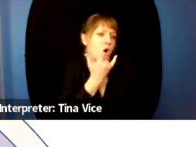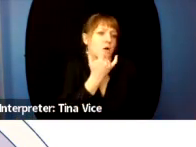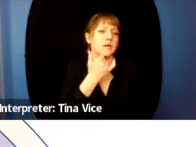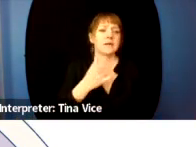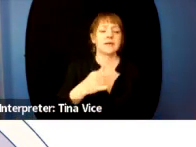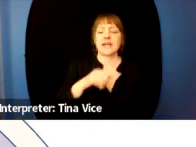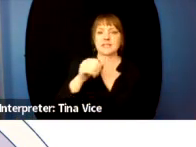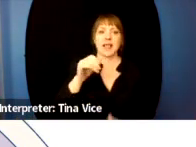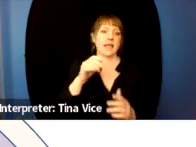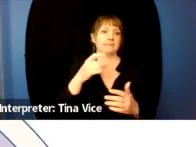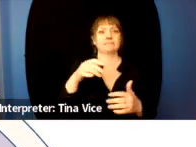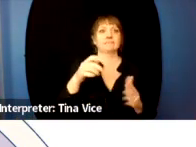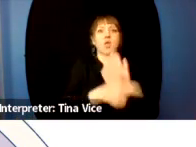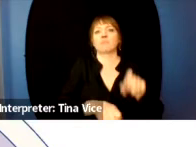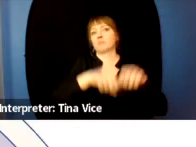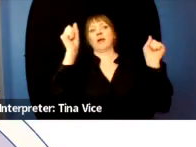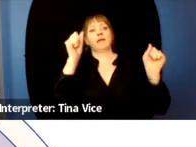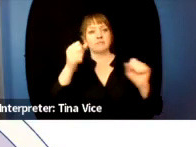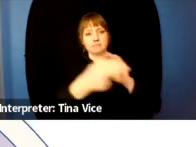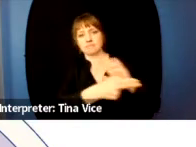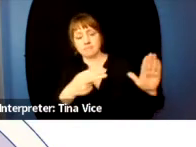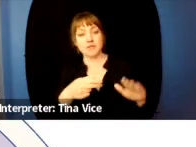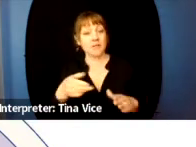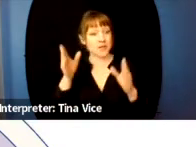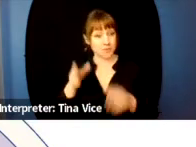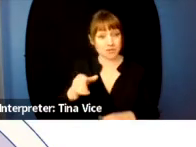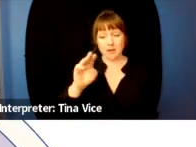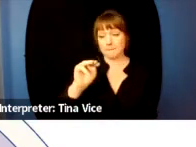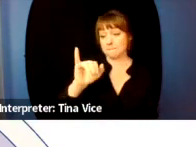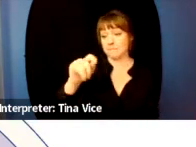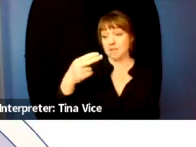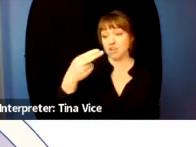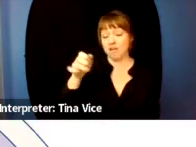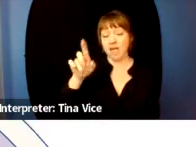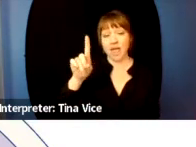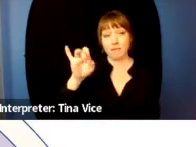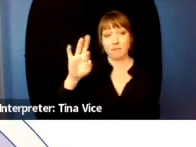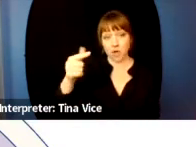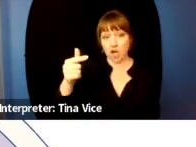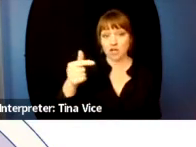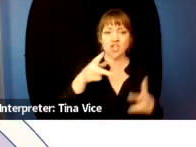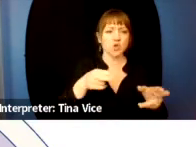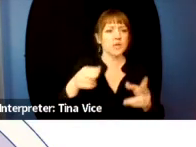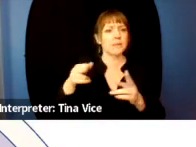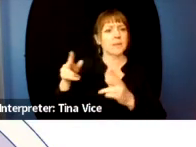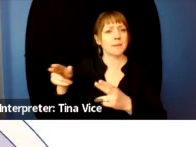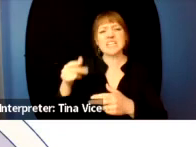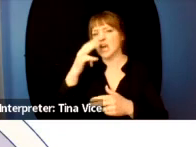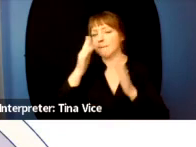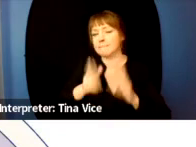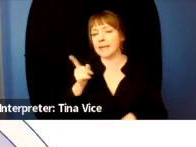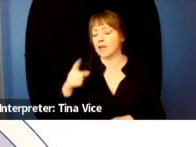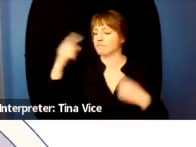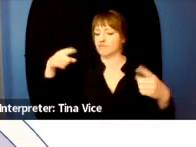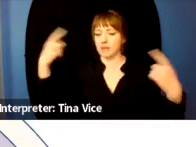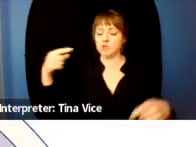are applied. There's a comedian called Mitch Hedberg who he has like short little clips. And one of the ones that stuck with me a long